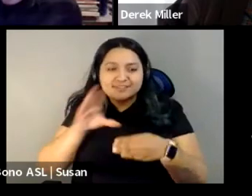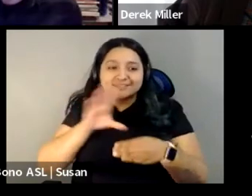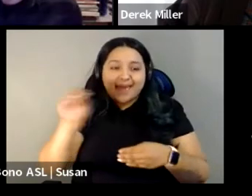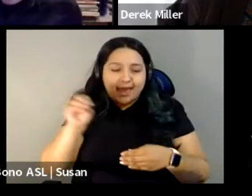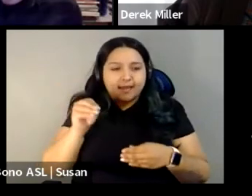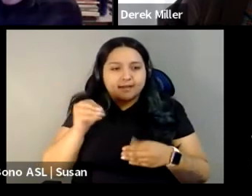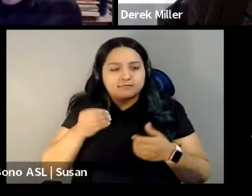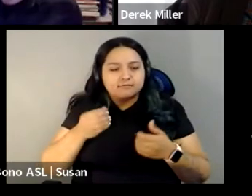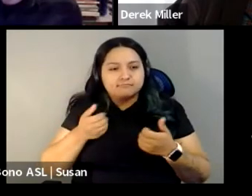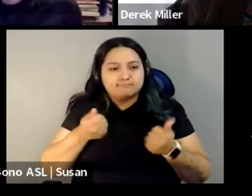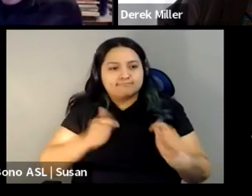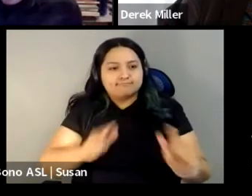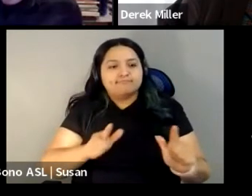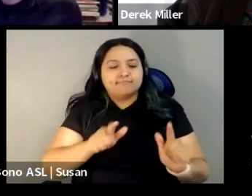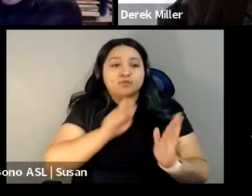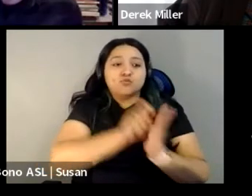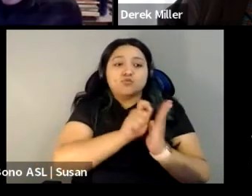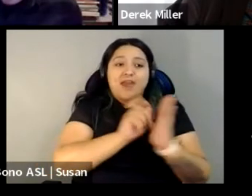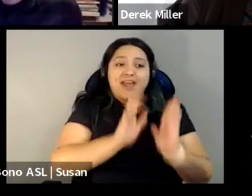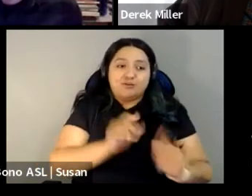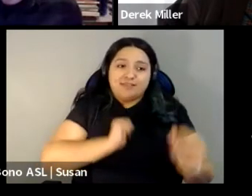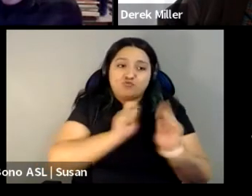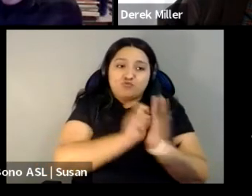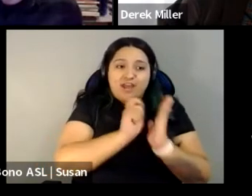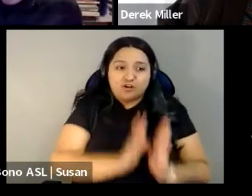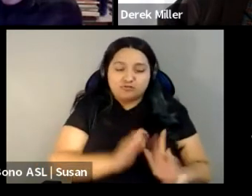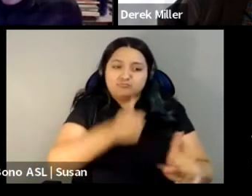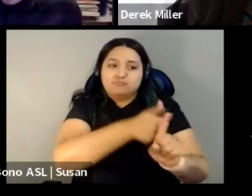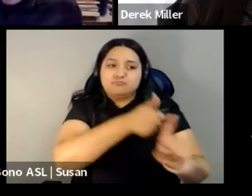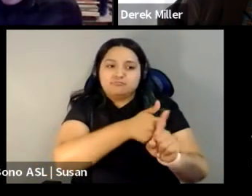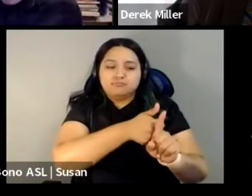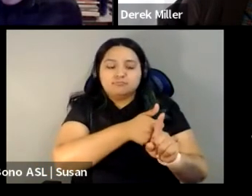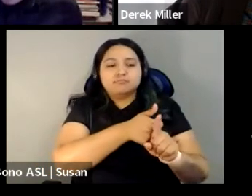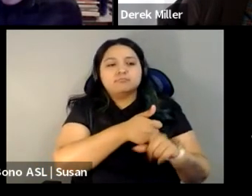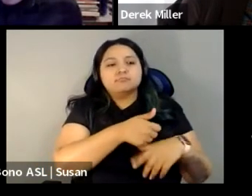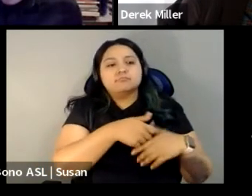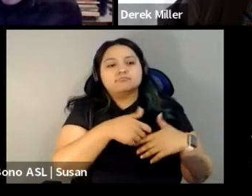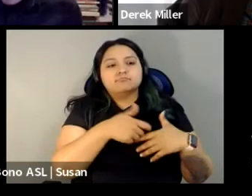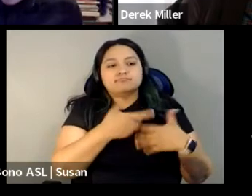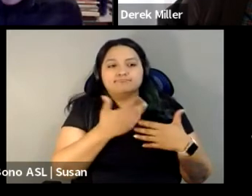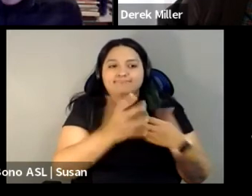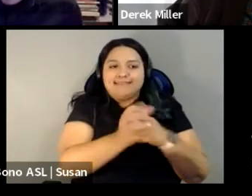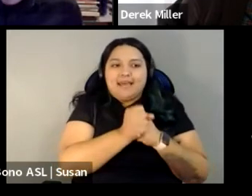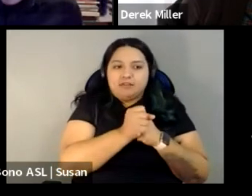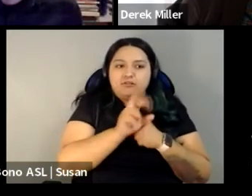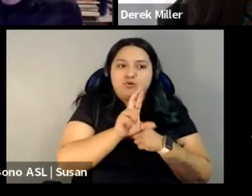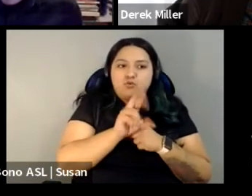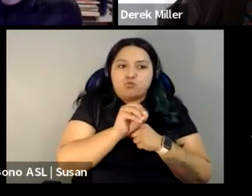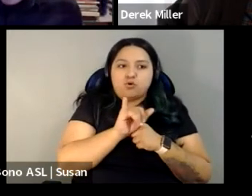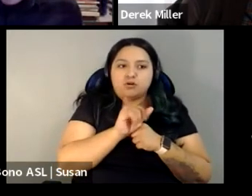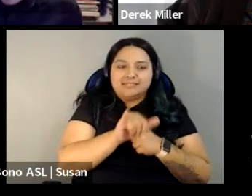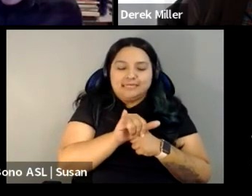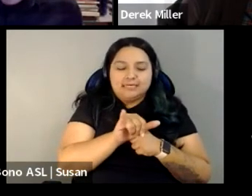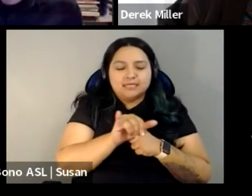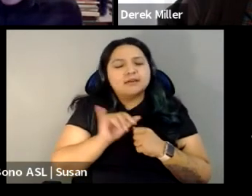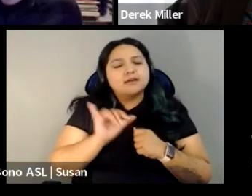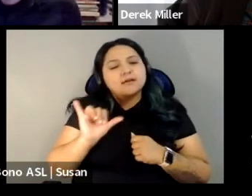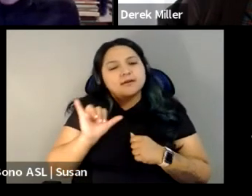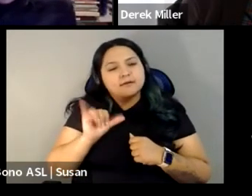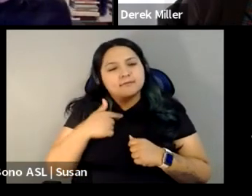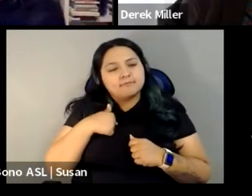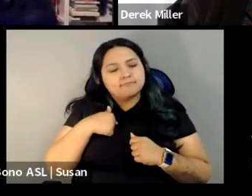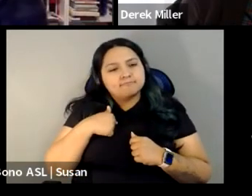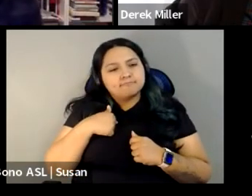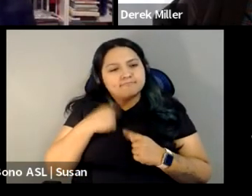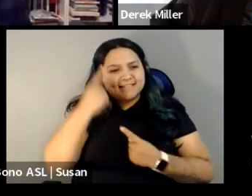John Brownwell to secure the royalties due to them. For me, this calls out for future research, not just on